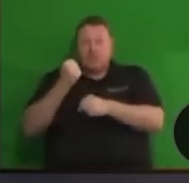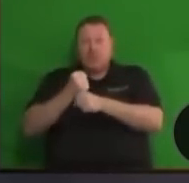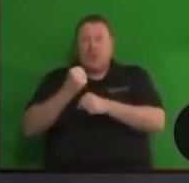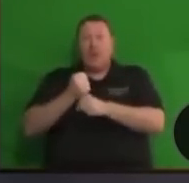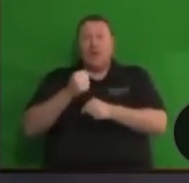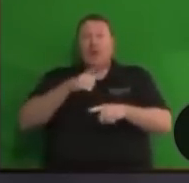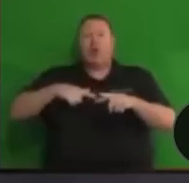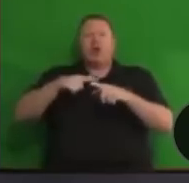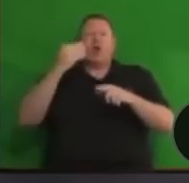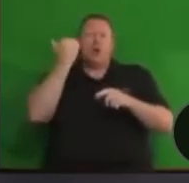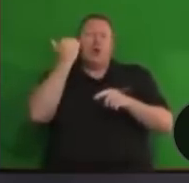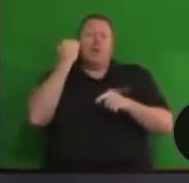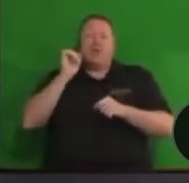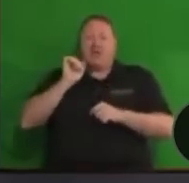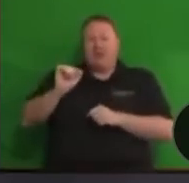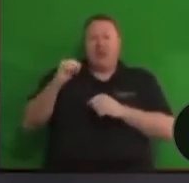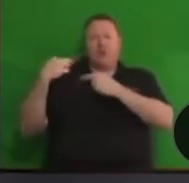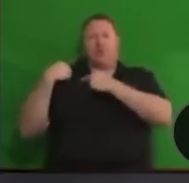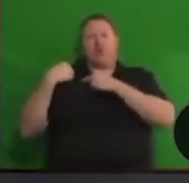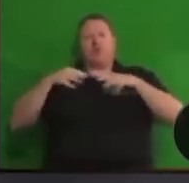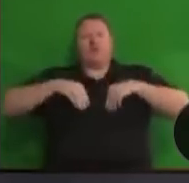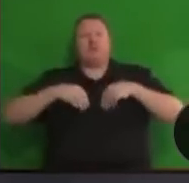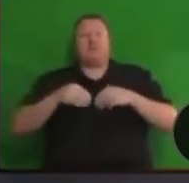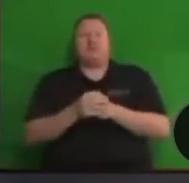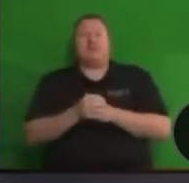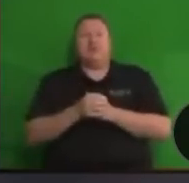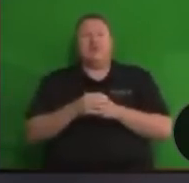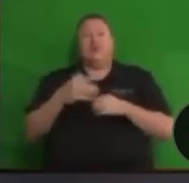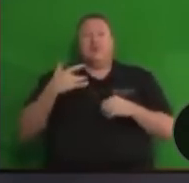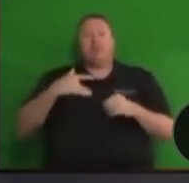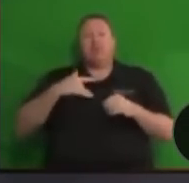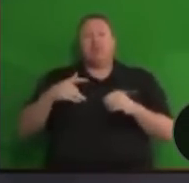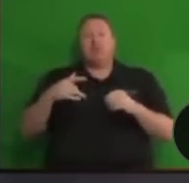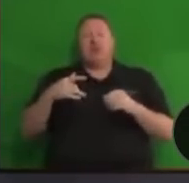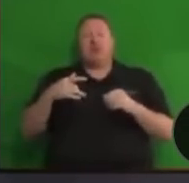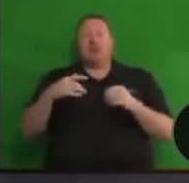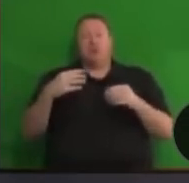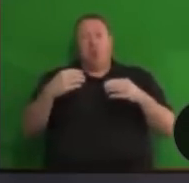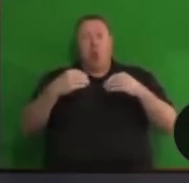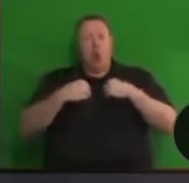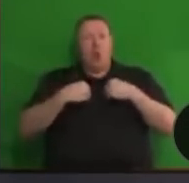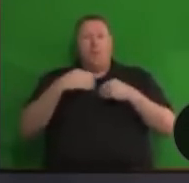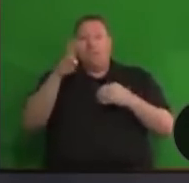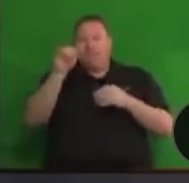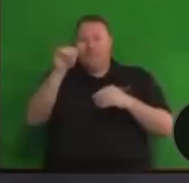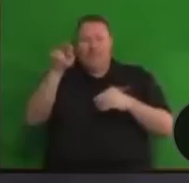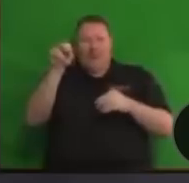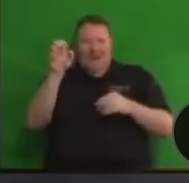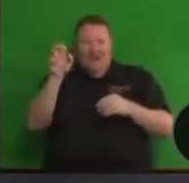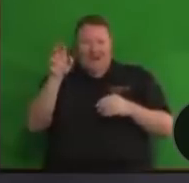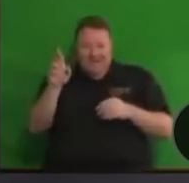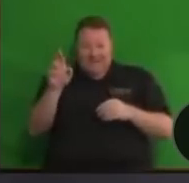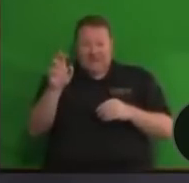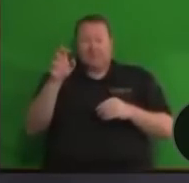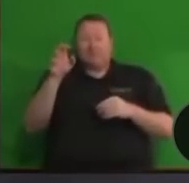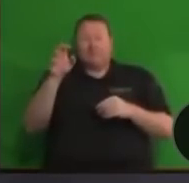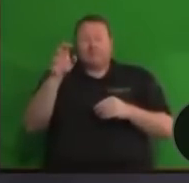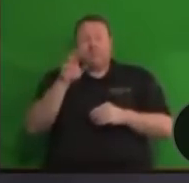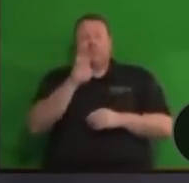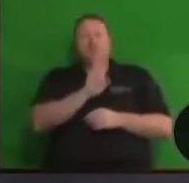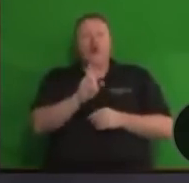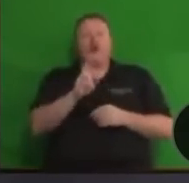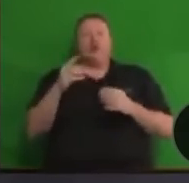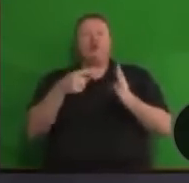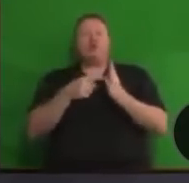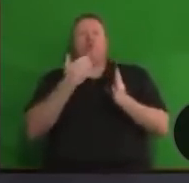constitutional responsibilities. Municipalities owe billions and counting to our water boards.